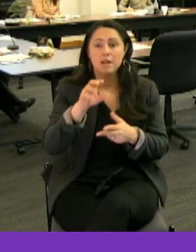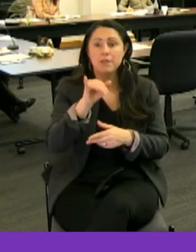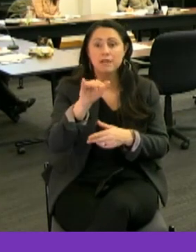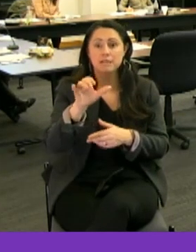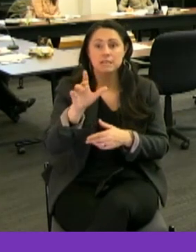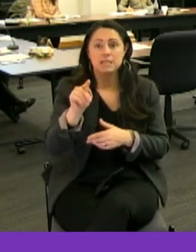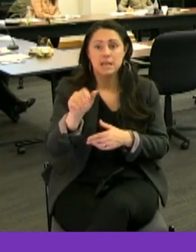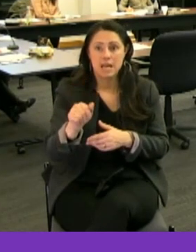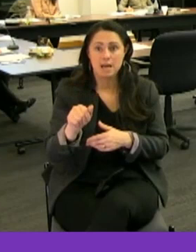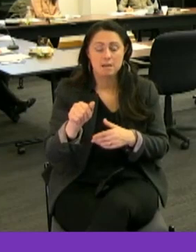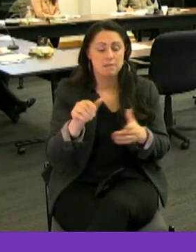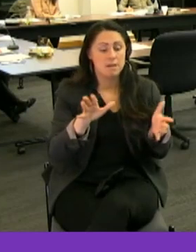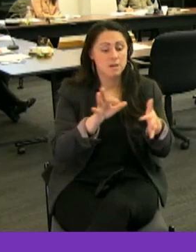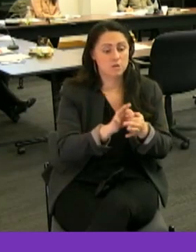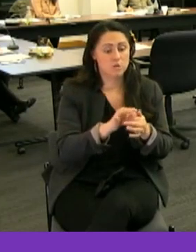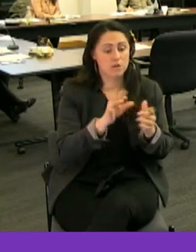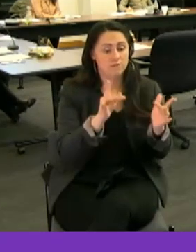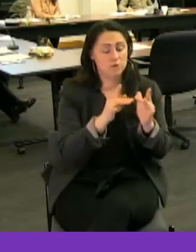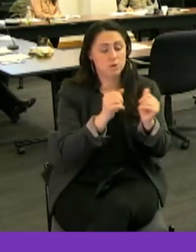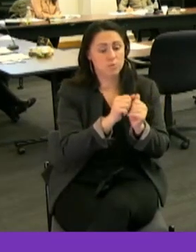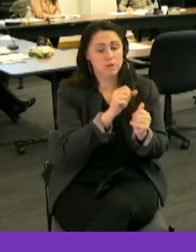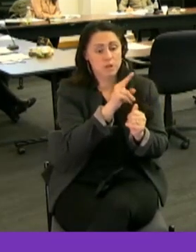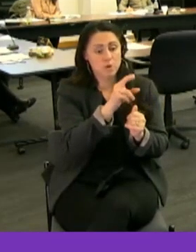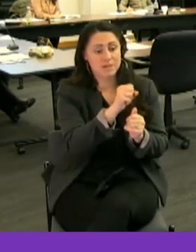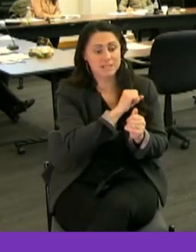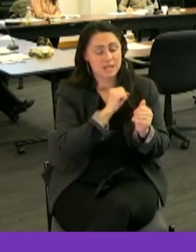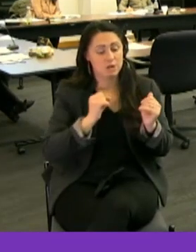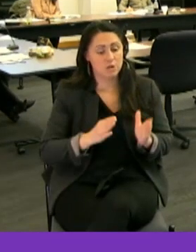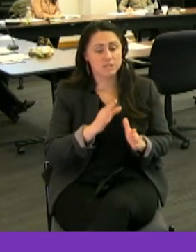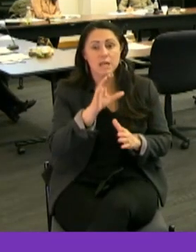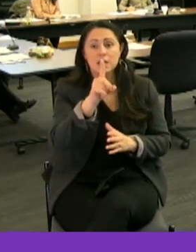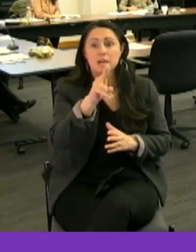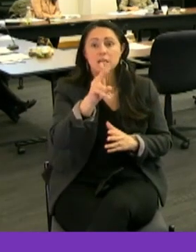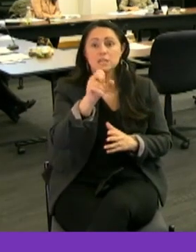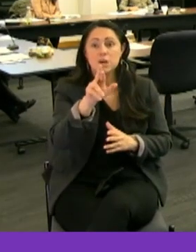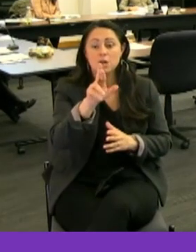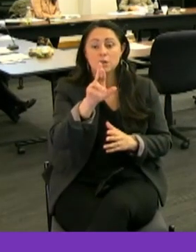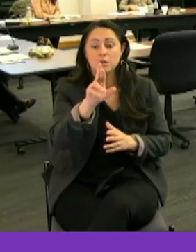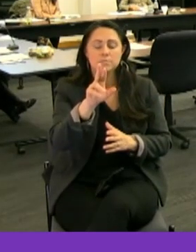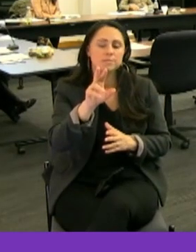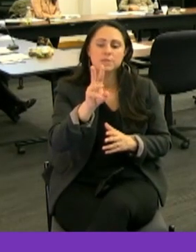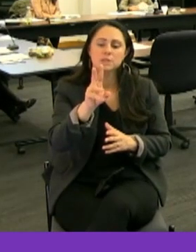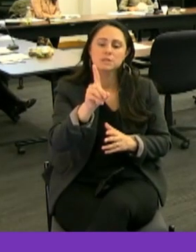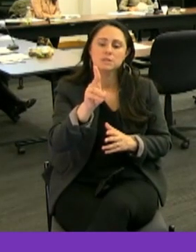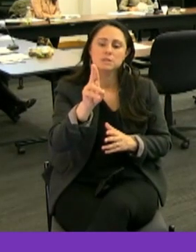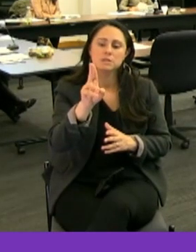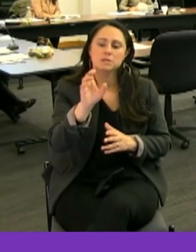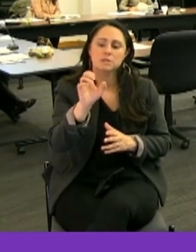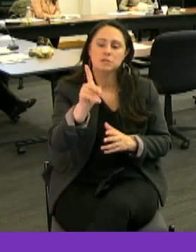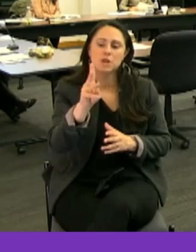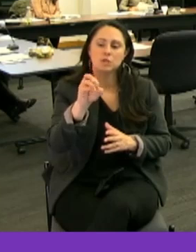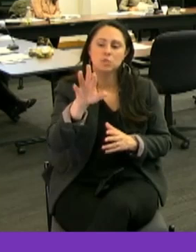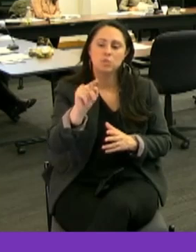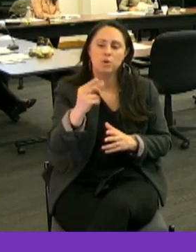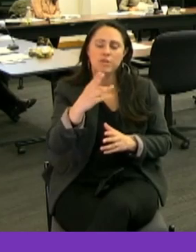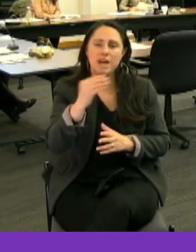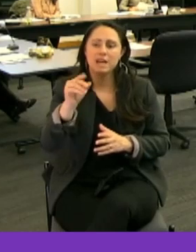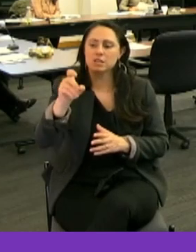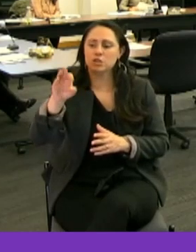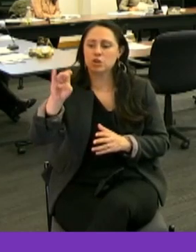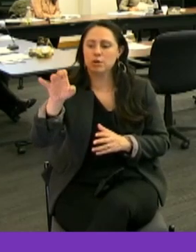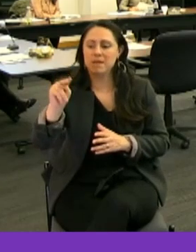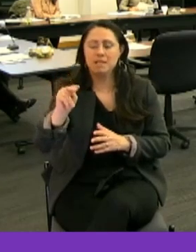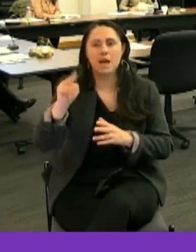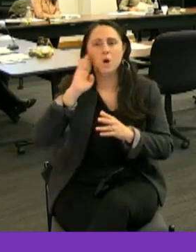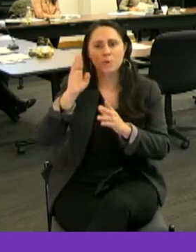had a joint virtual with the U.S. Senators Tammy Duckworth and Richard Durbin. And I'm going to just give a little bit of a background of Durbin and